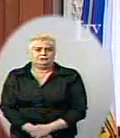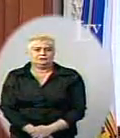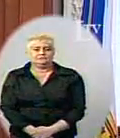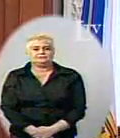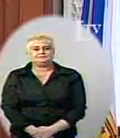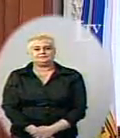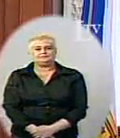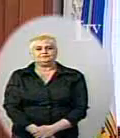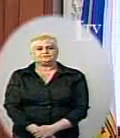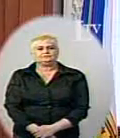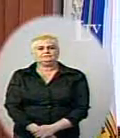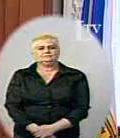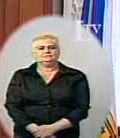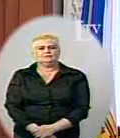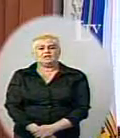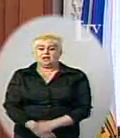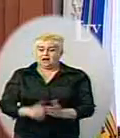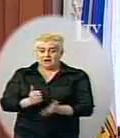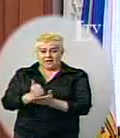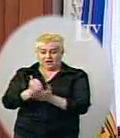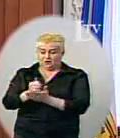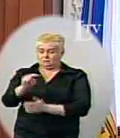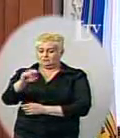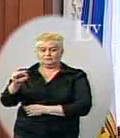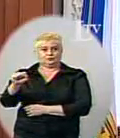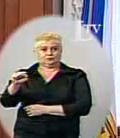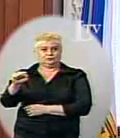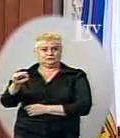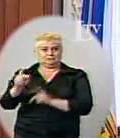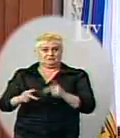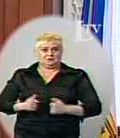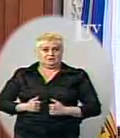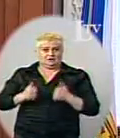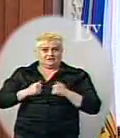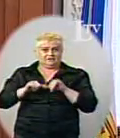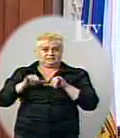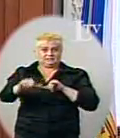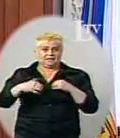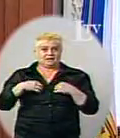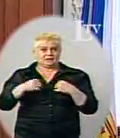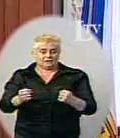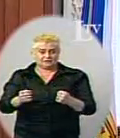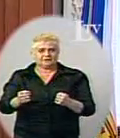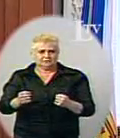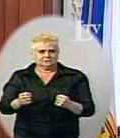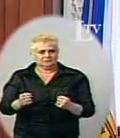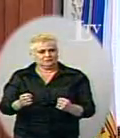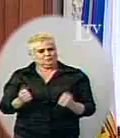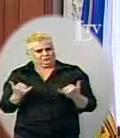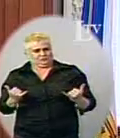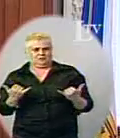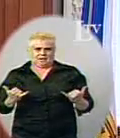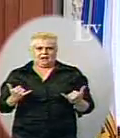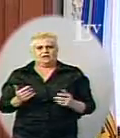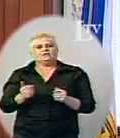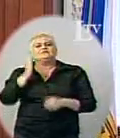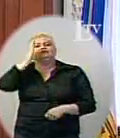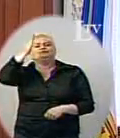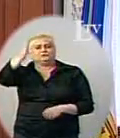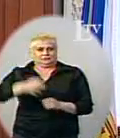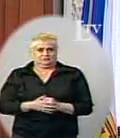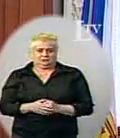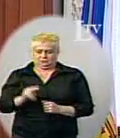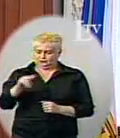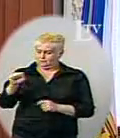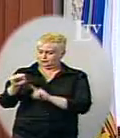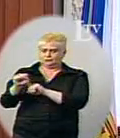Helping Nova Scotians stay healthy is a vital part of the healthcare solution for today and tomorrow. Nova Scotia